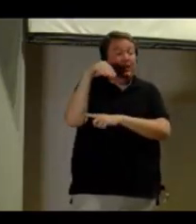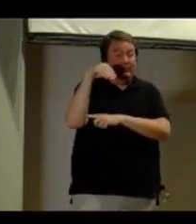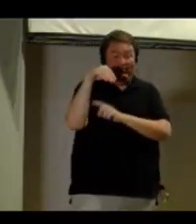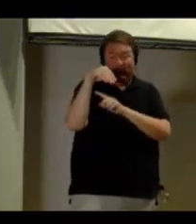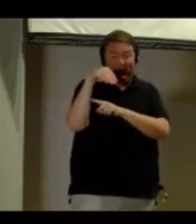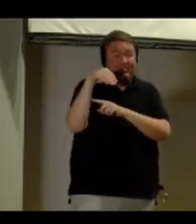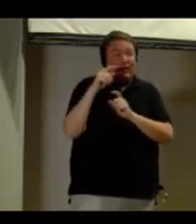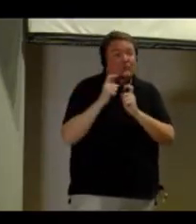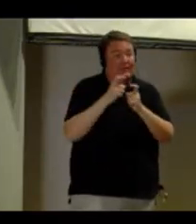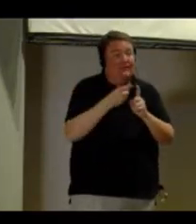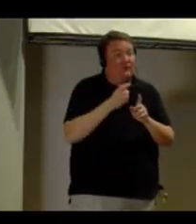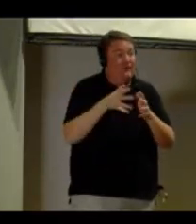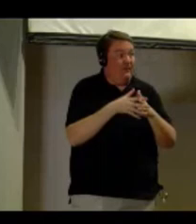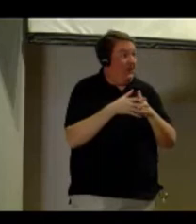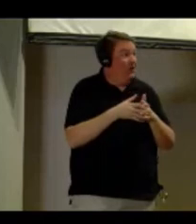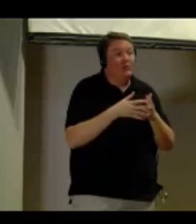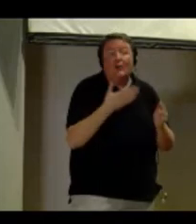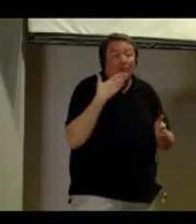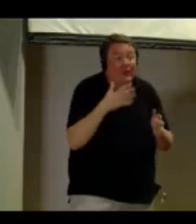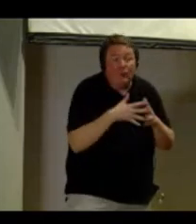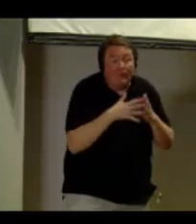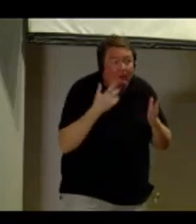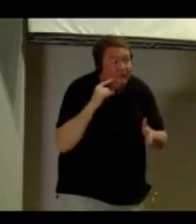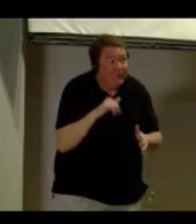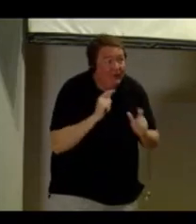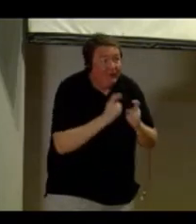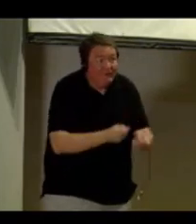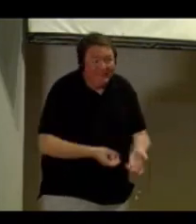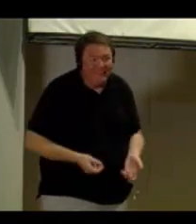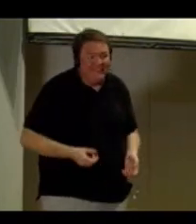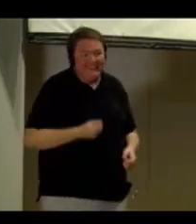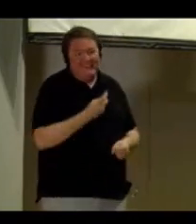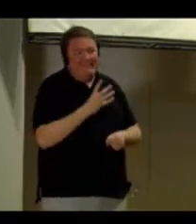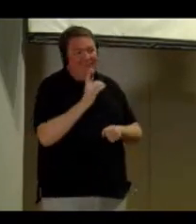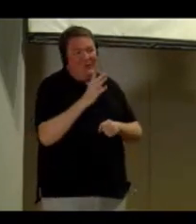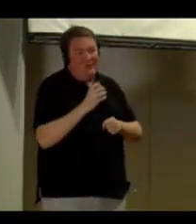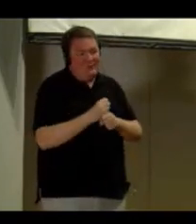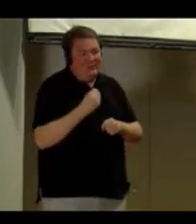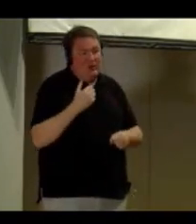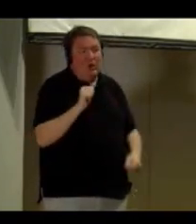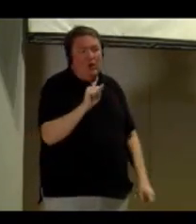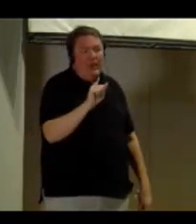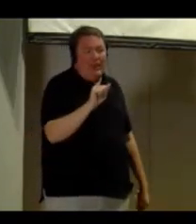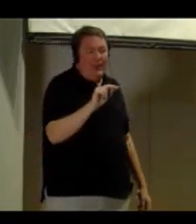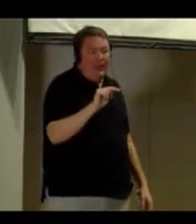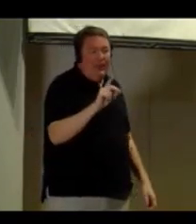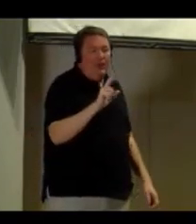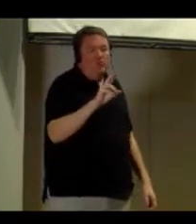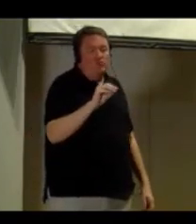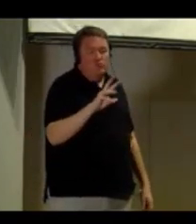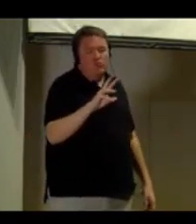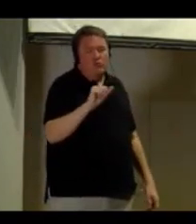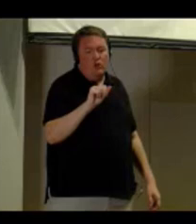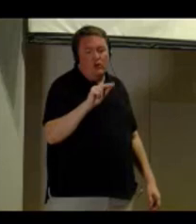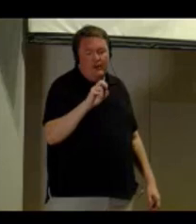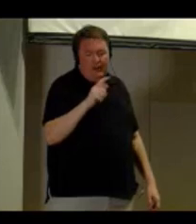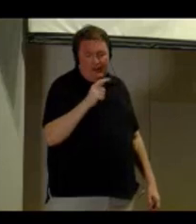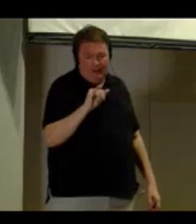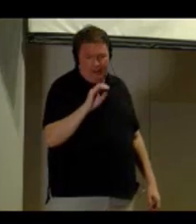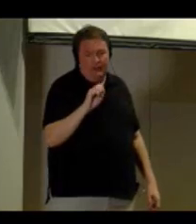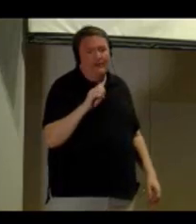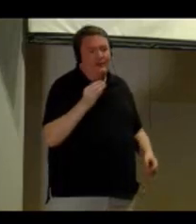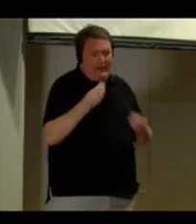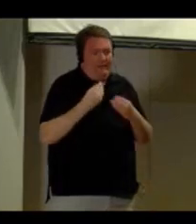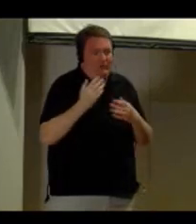a gift from America, so I should thank you for that. A few hundred years ago, Andrew Carnegie gave that to us. We're now,